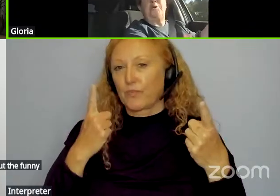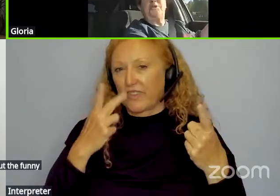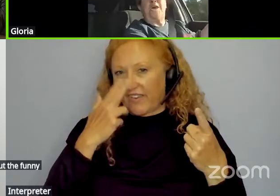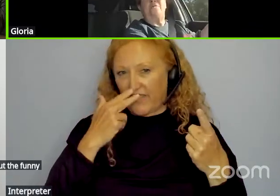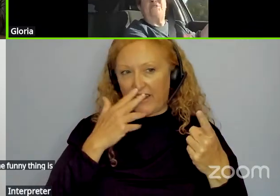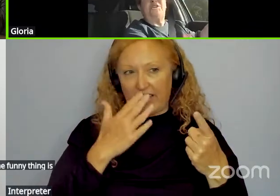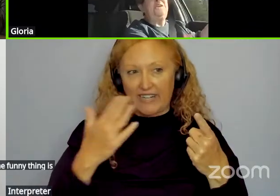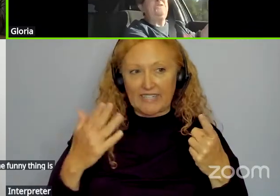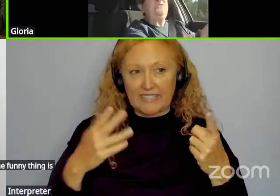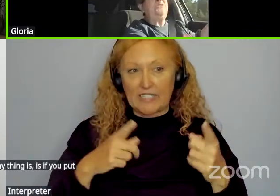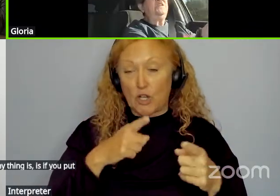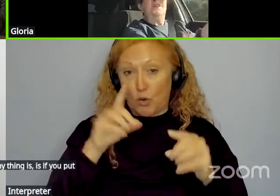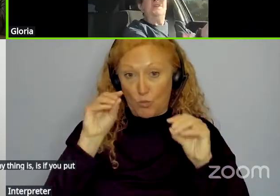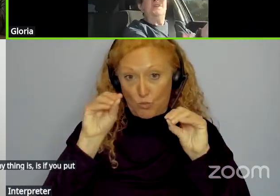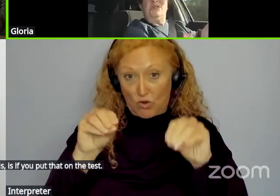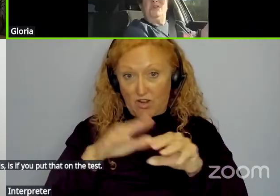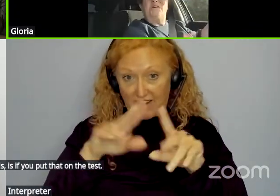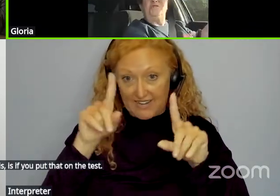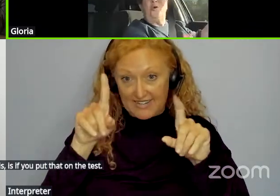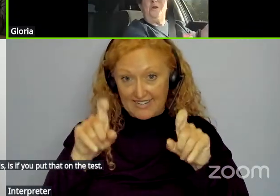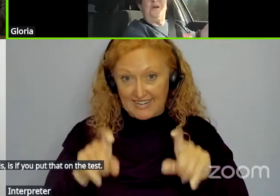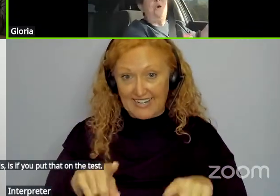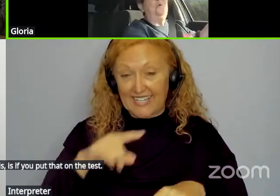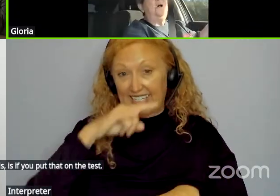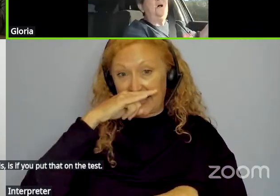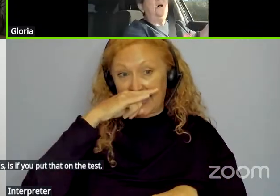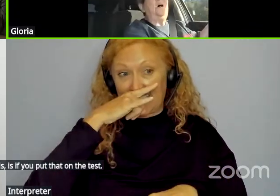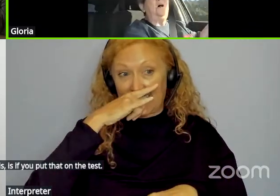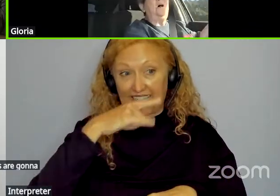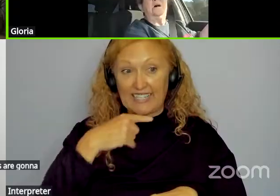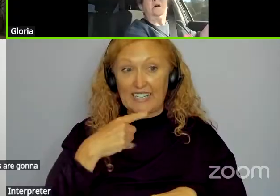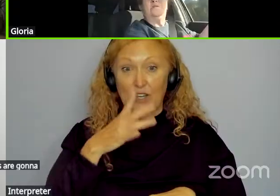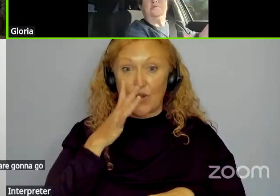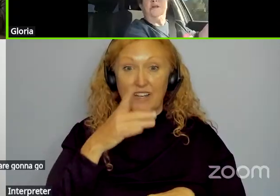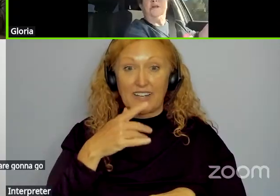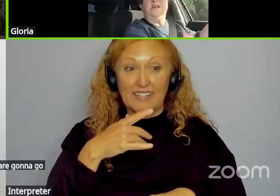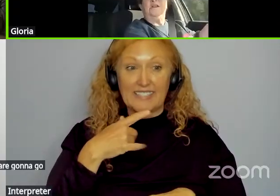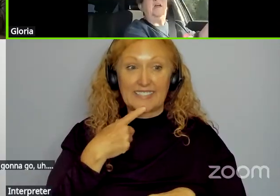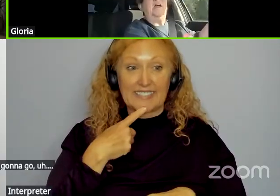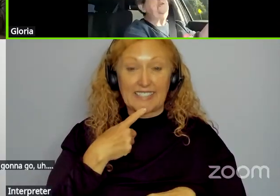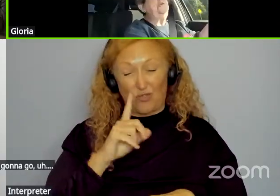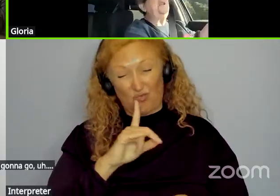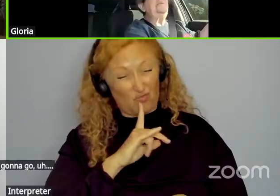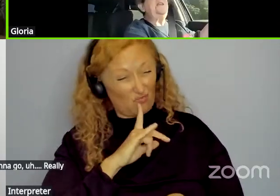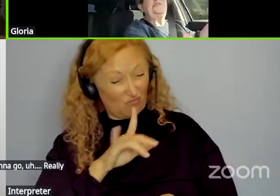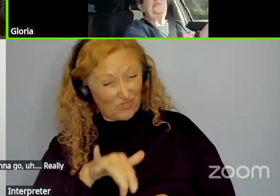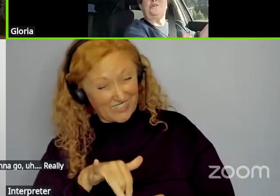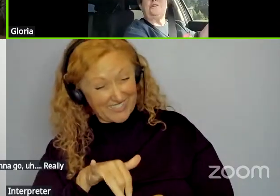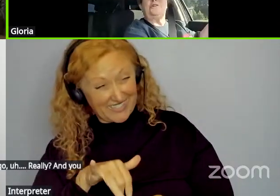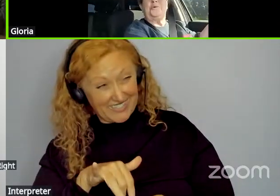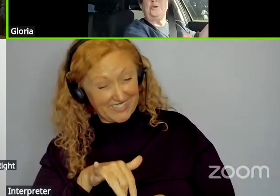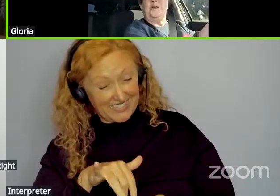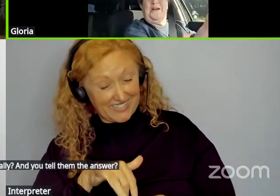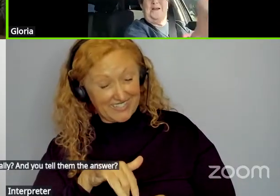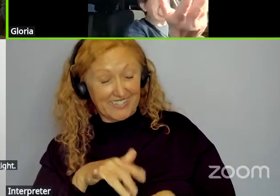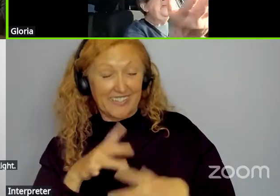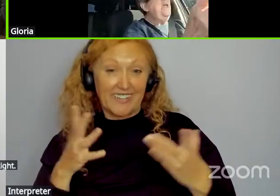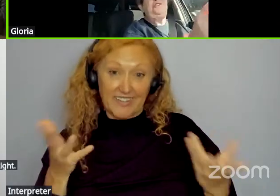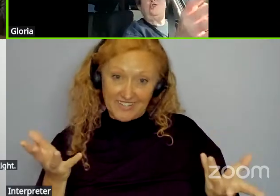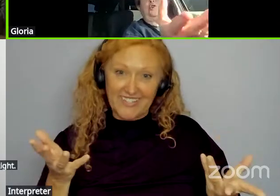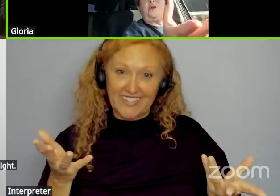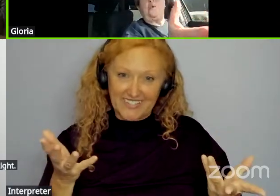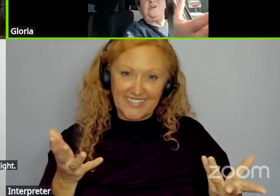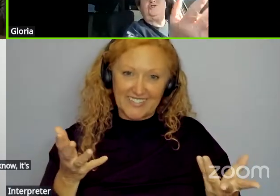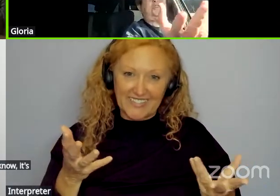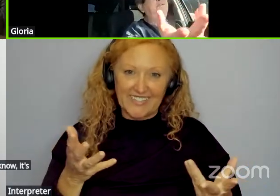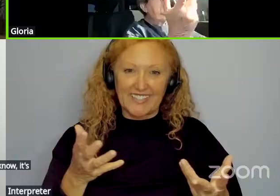if you put that on the test, the kids are going to go, really? And you tell them Right. the answer. It's